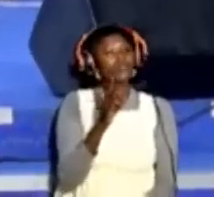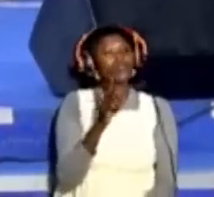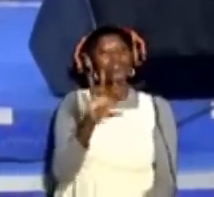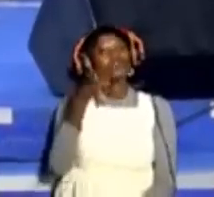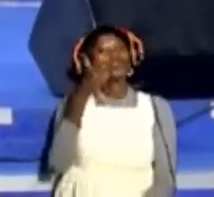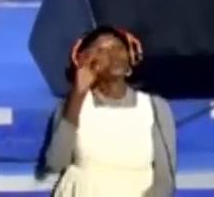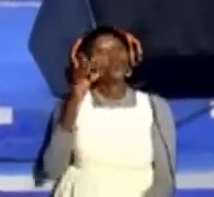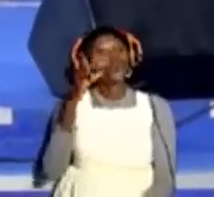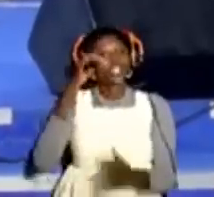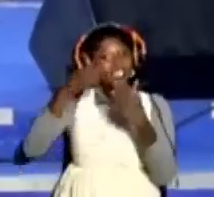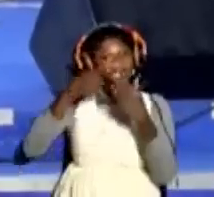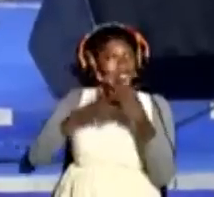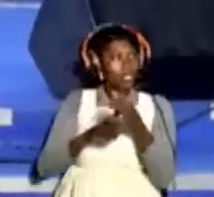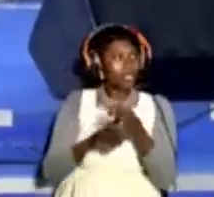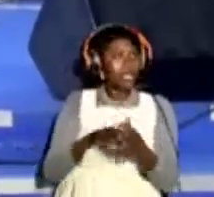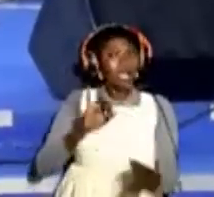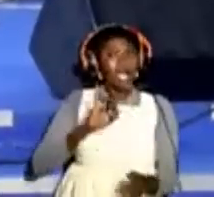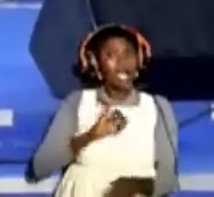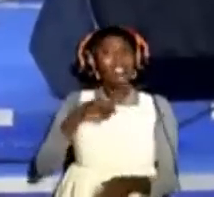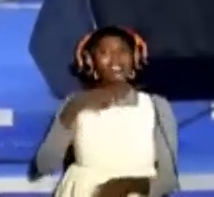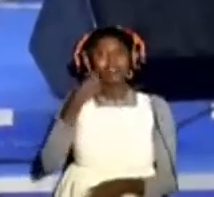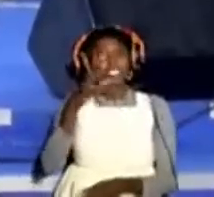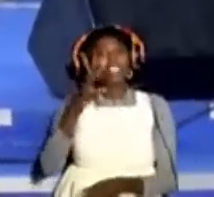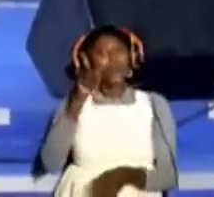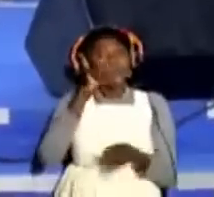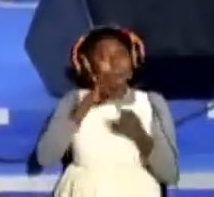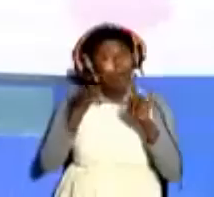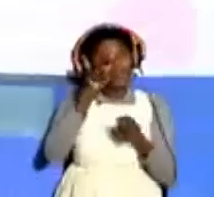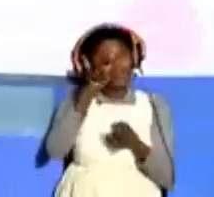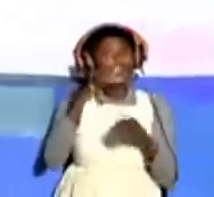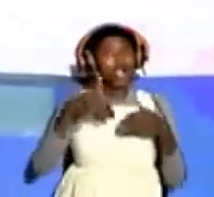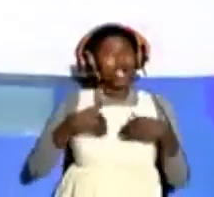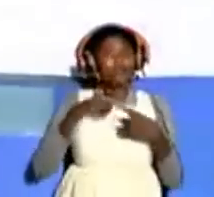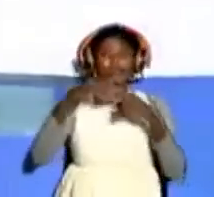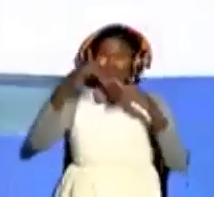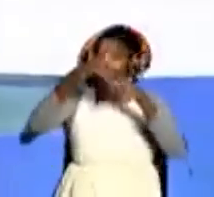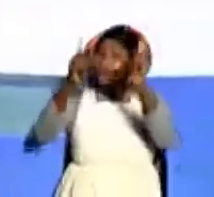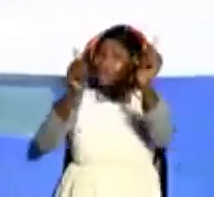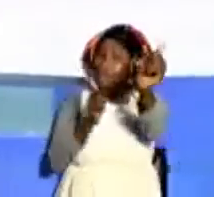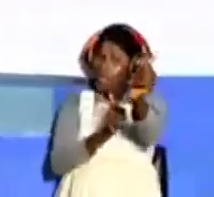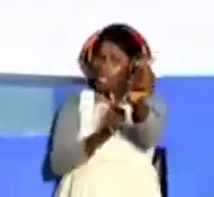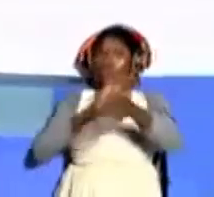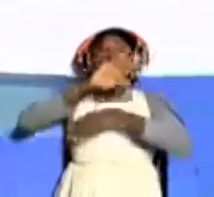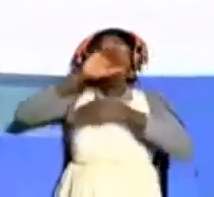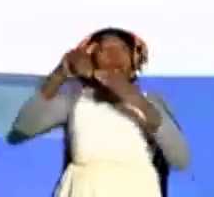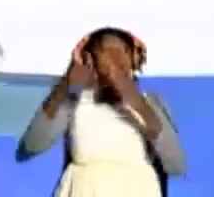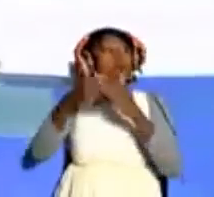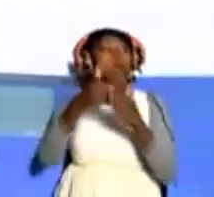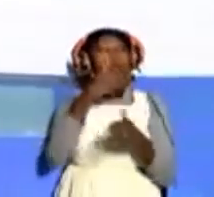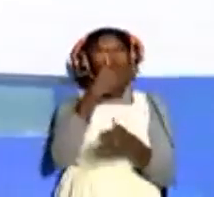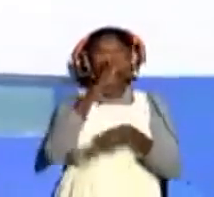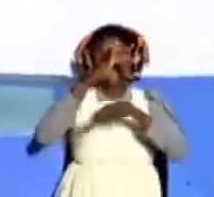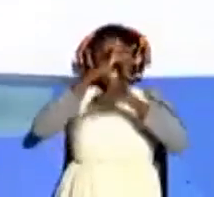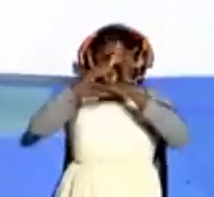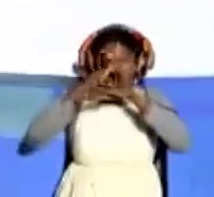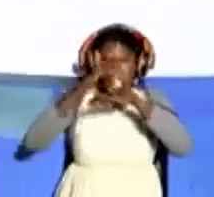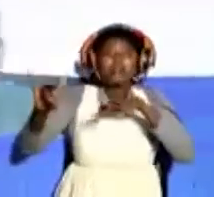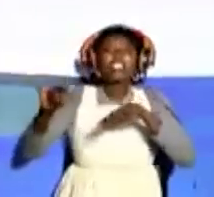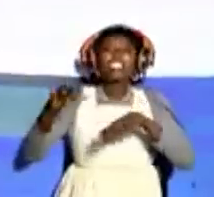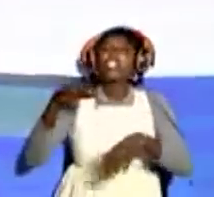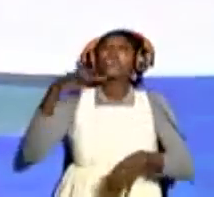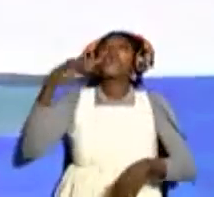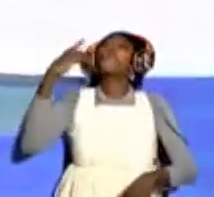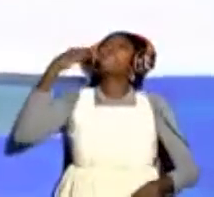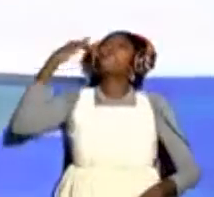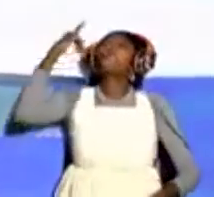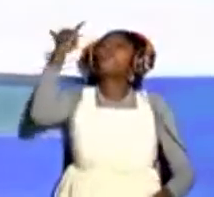So he began. He said, but you need to avoid all vain, empty,